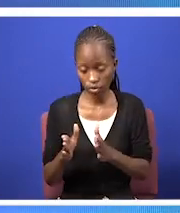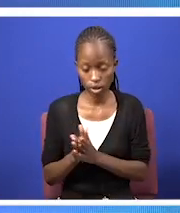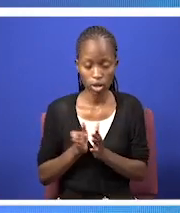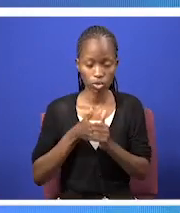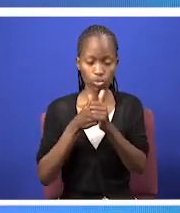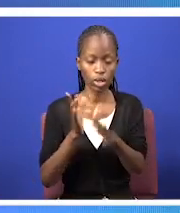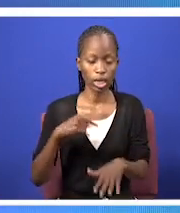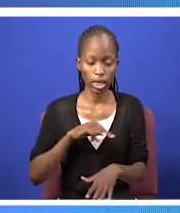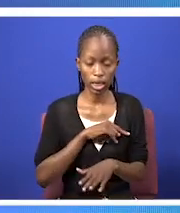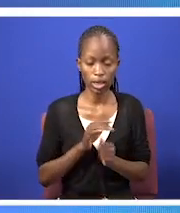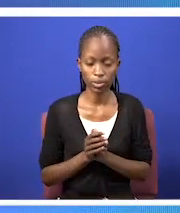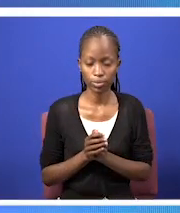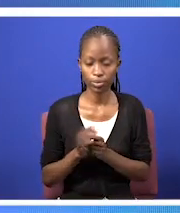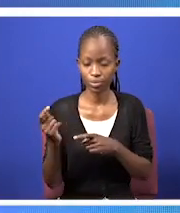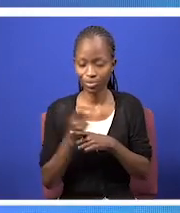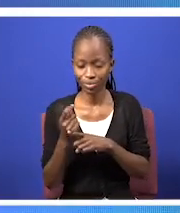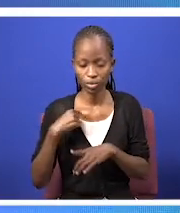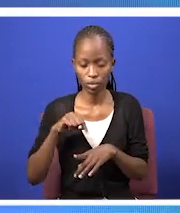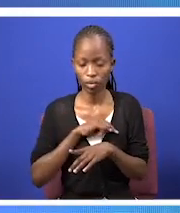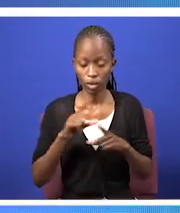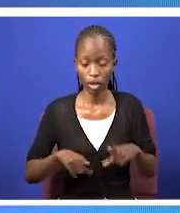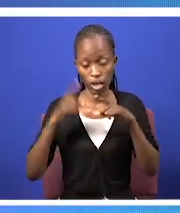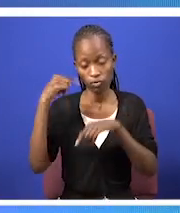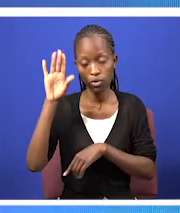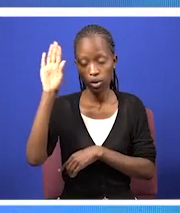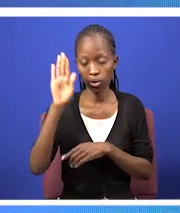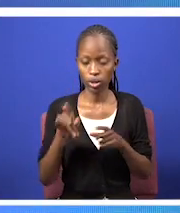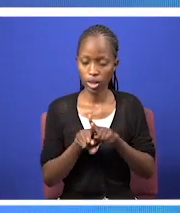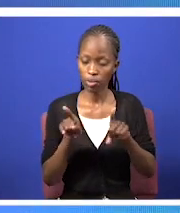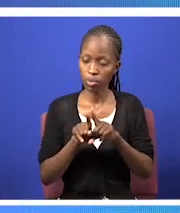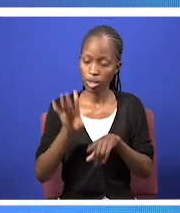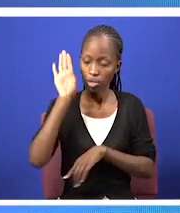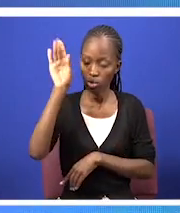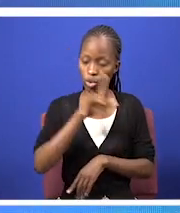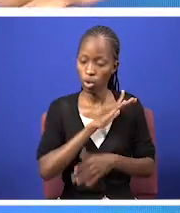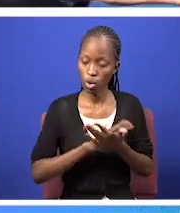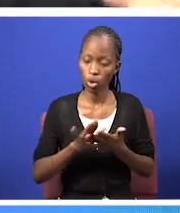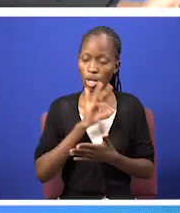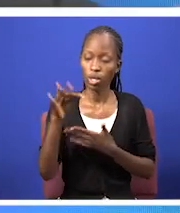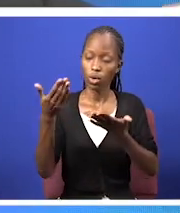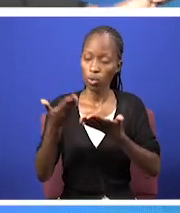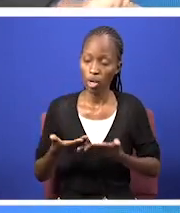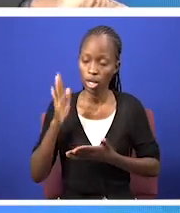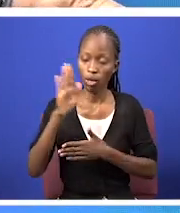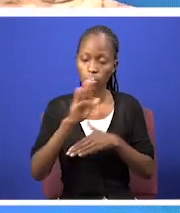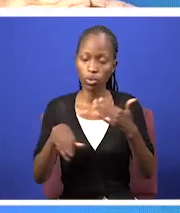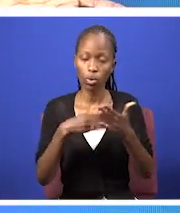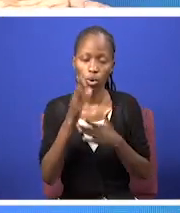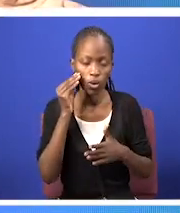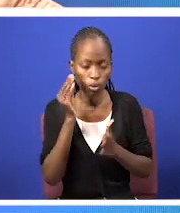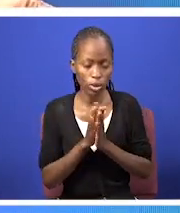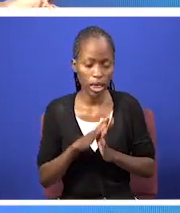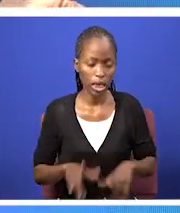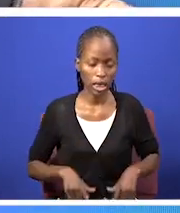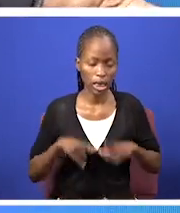governor, to guide us, to train us to live for you and like you. So, Holy Spirit, we welcome you into every home,